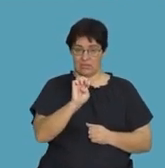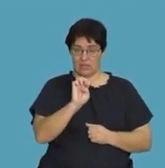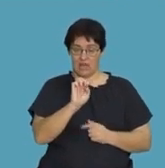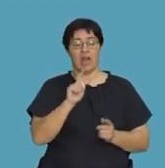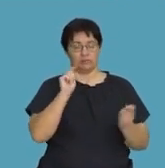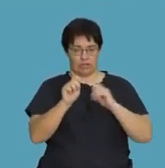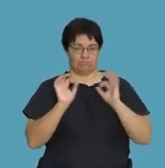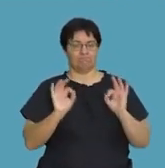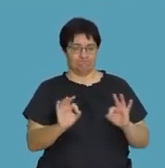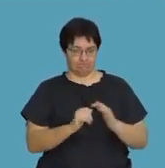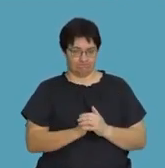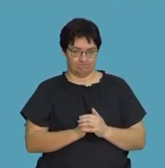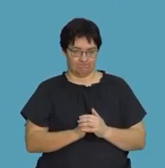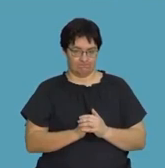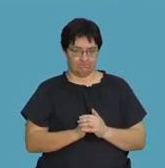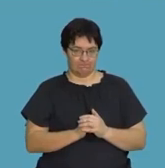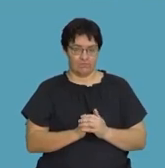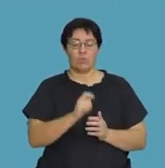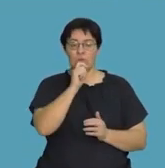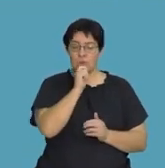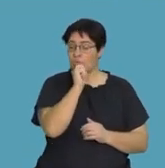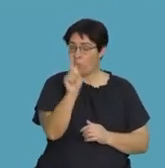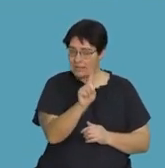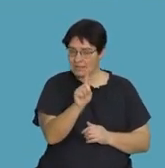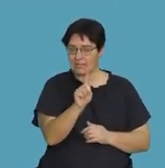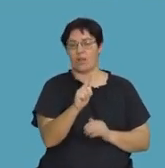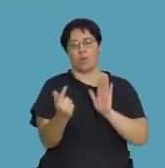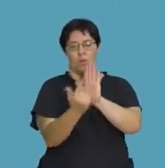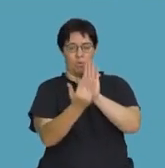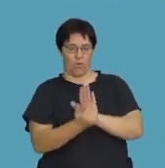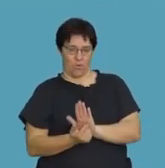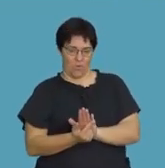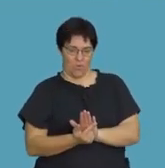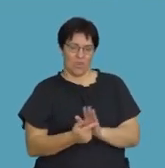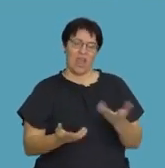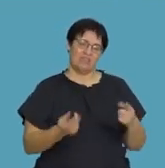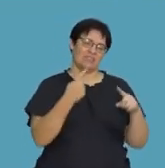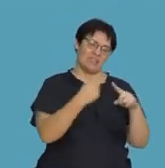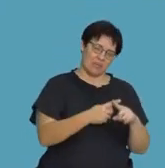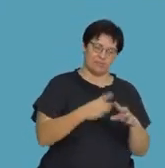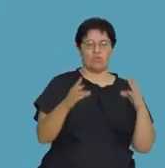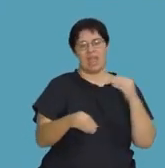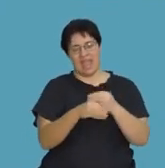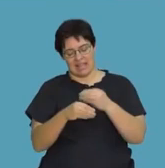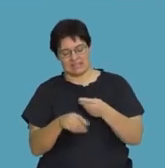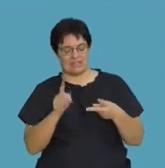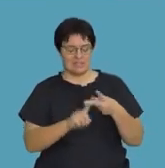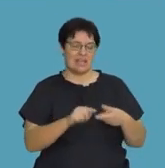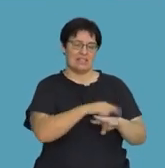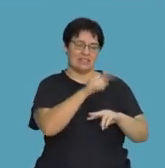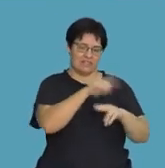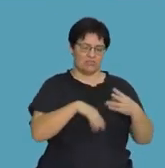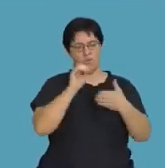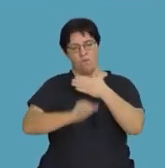changed, right? Not are changed using the laws of exponents, meaning if it's multiplication, you add, if it's division,